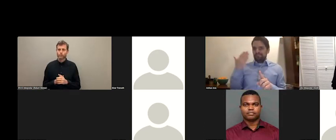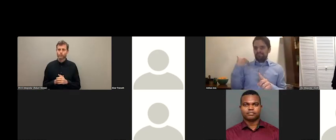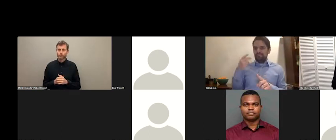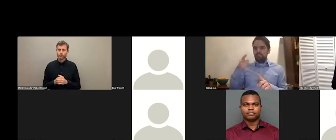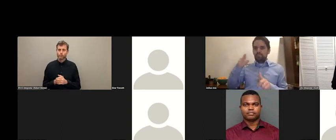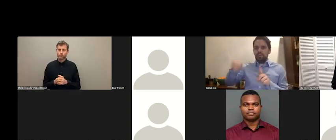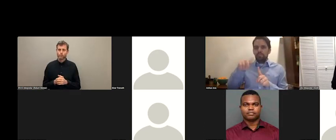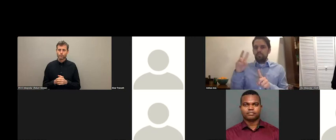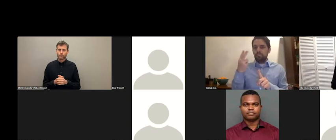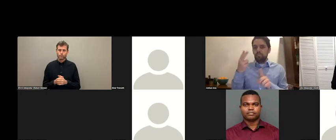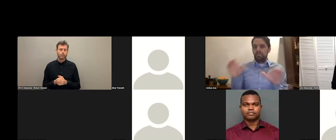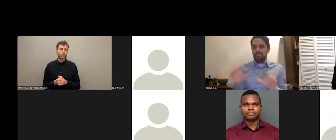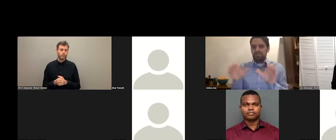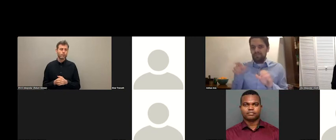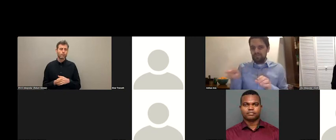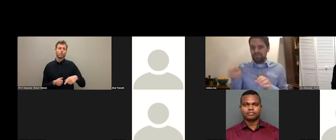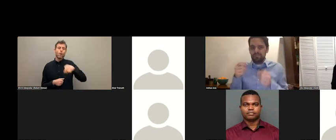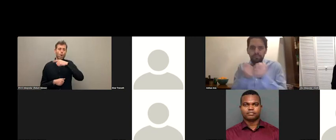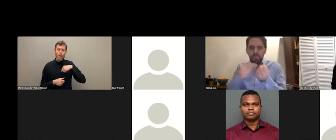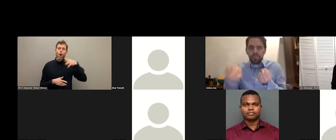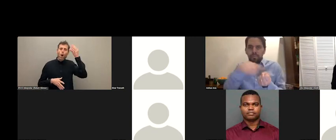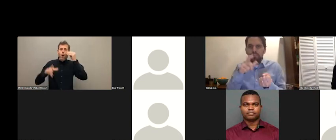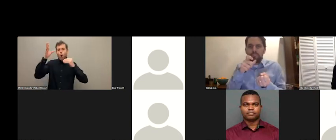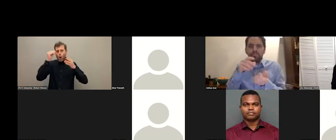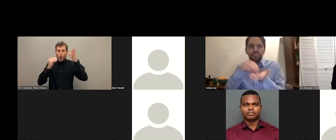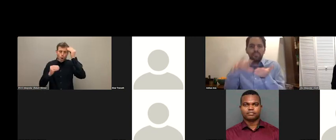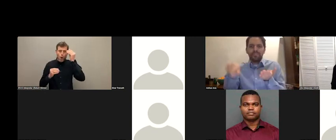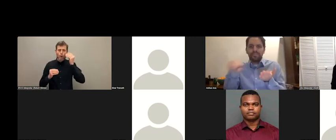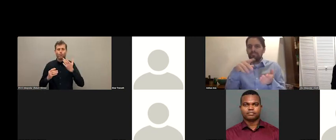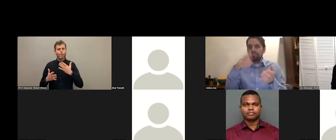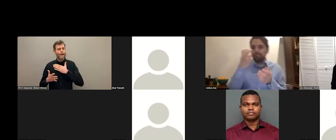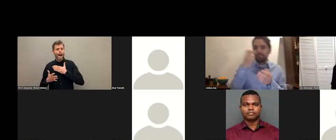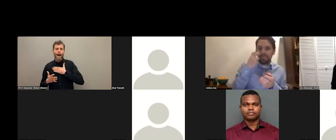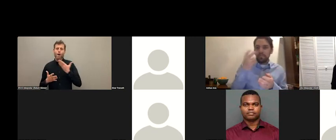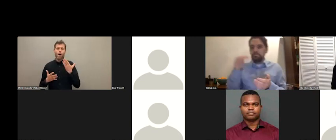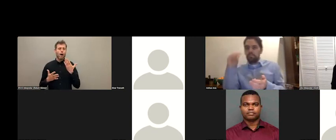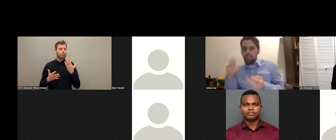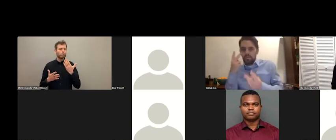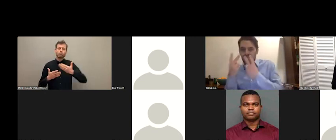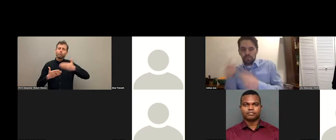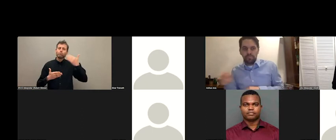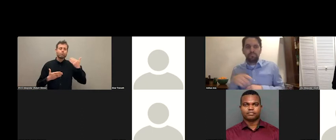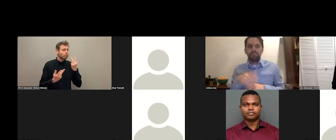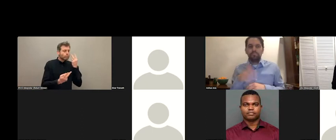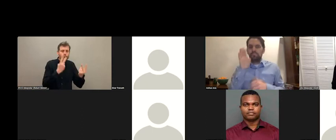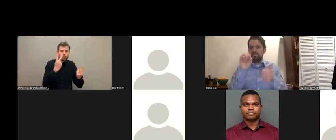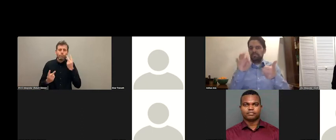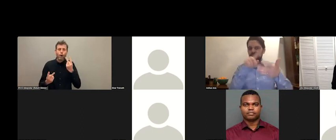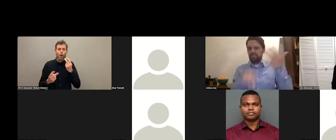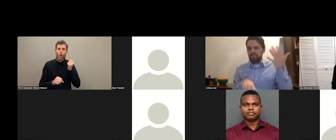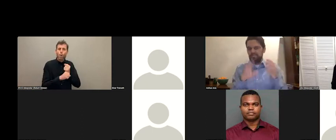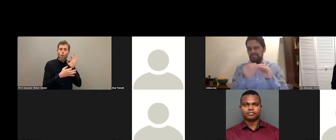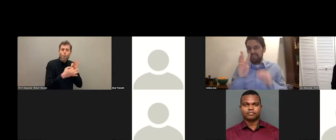lessons learned from our previous round 2 activity, supporting those students who are blind or have